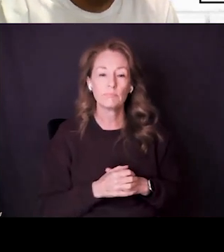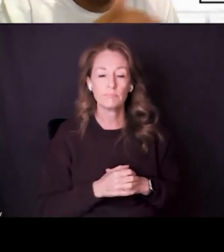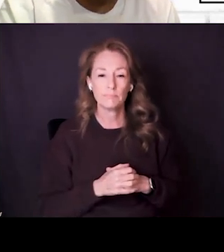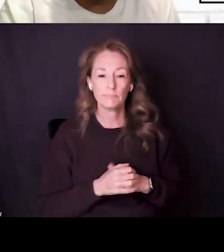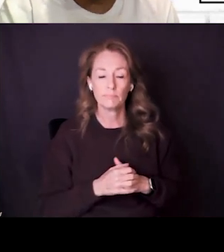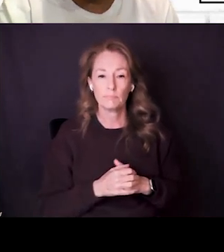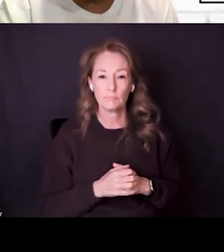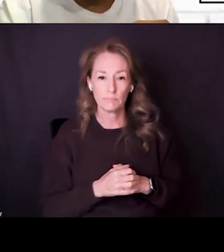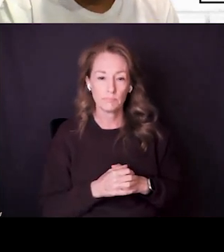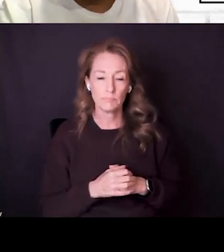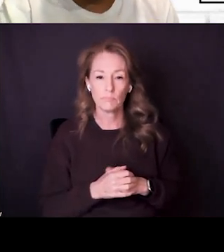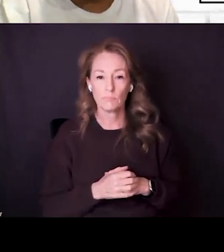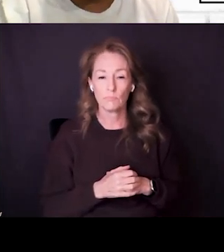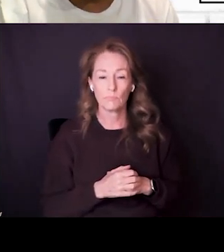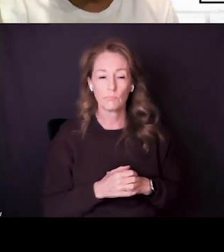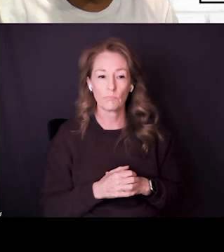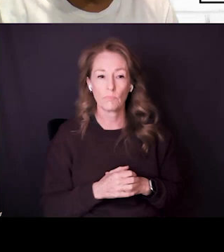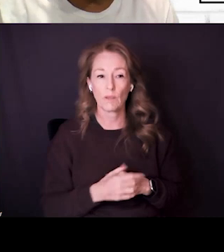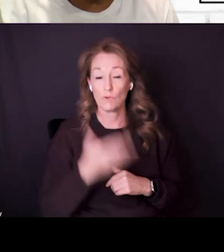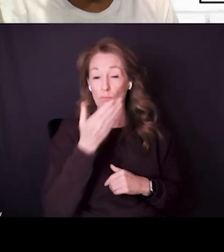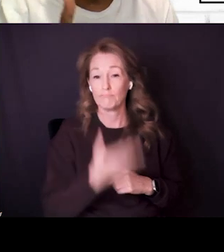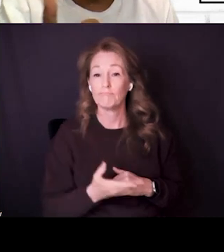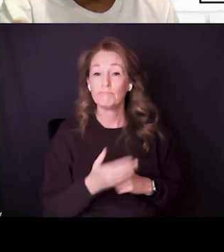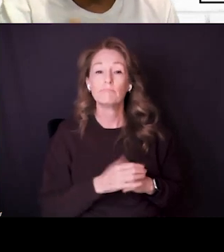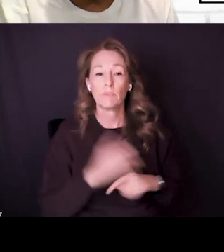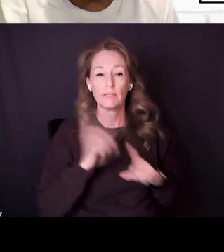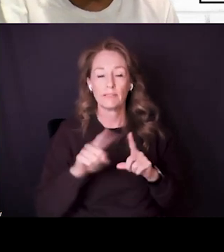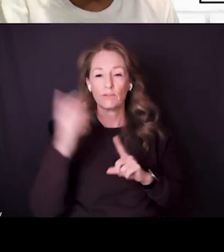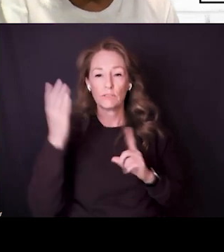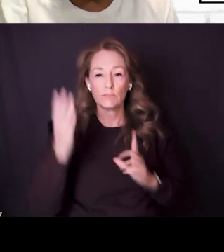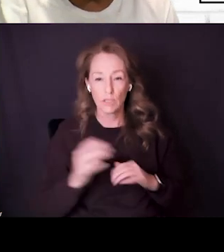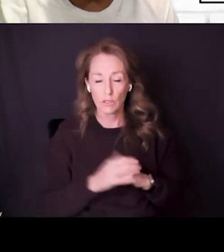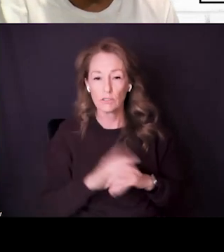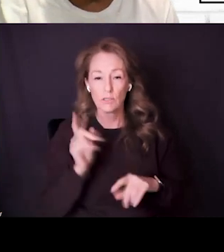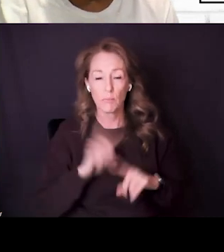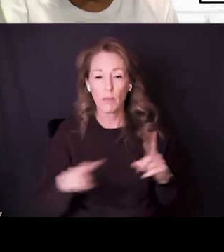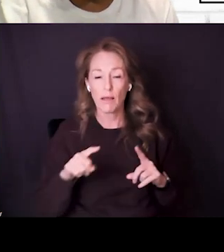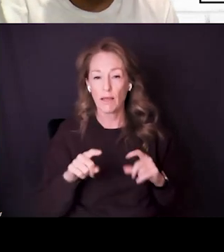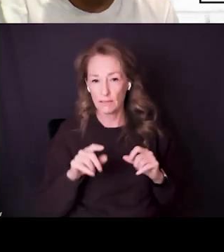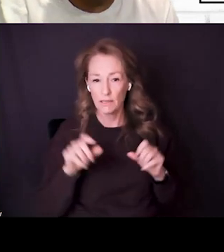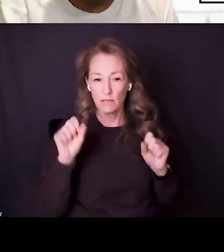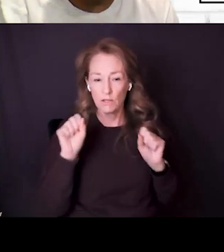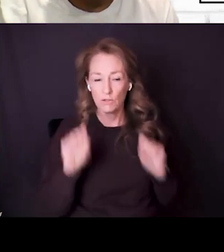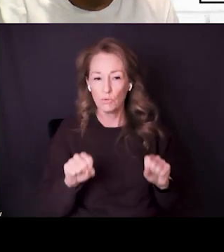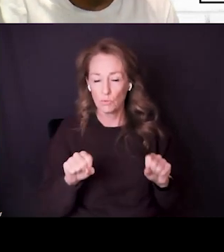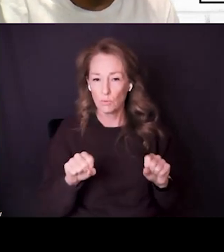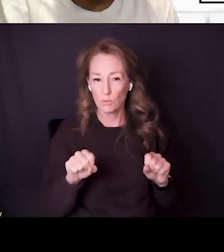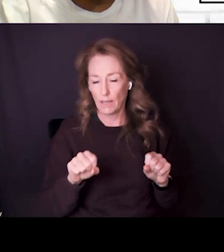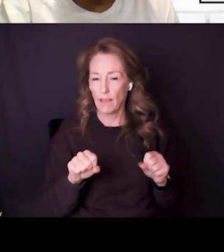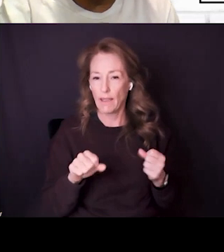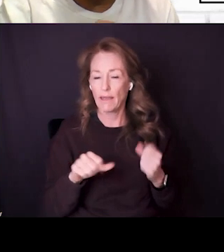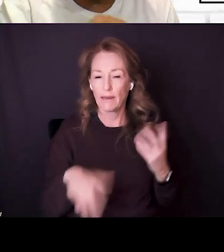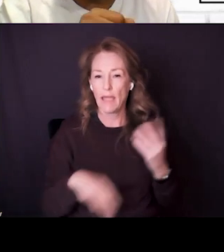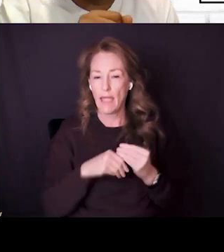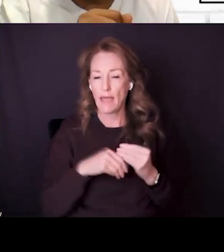those in the jam before, in the run of show, we did mention that, but you can see here that we have a host of individuals, and this